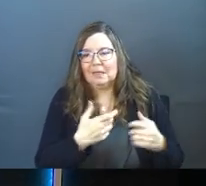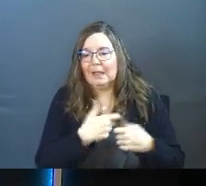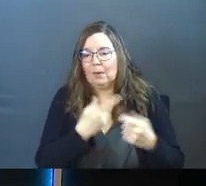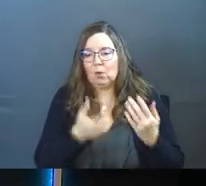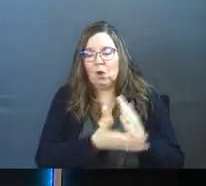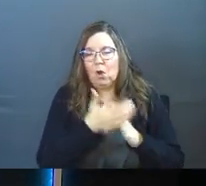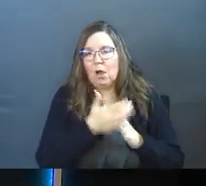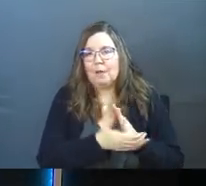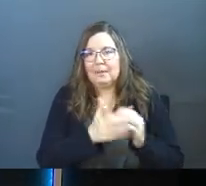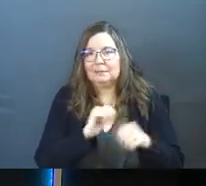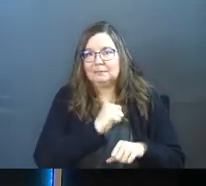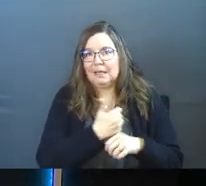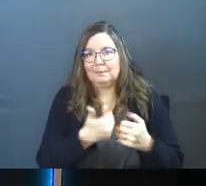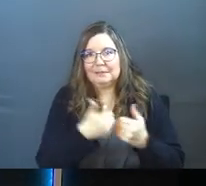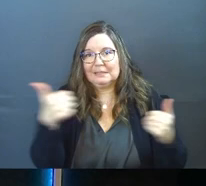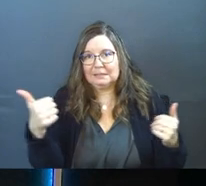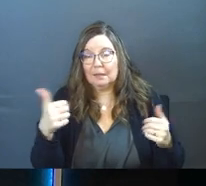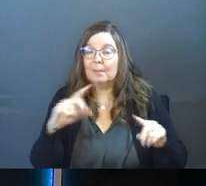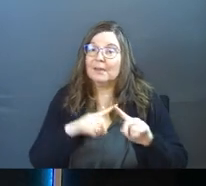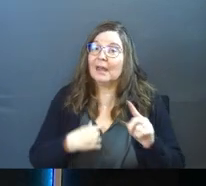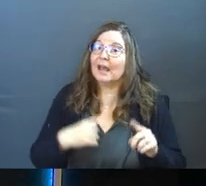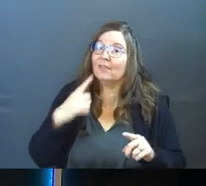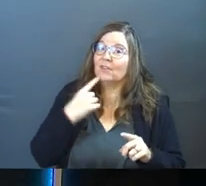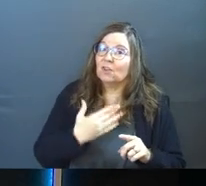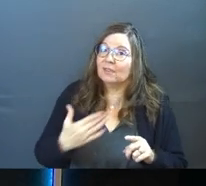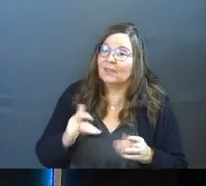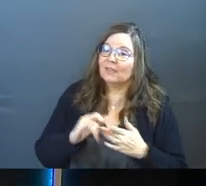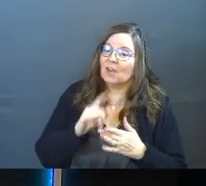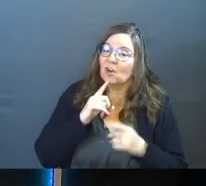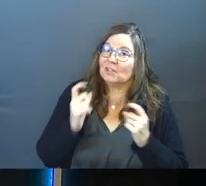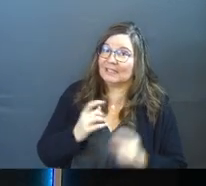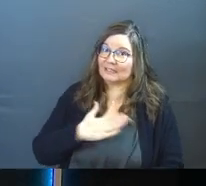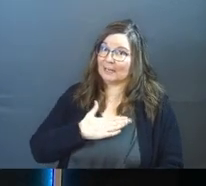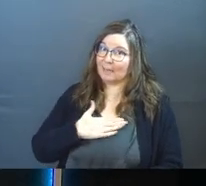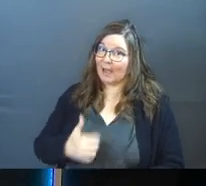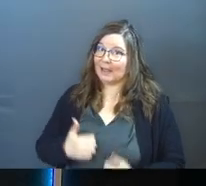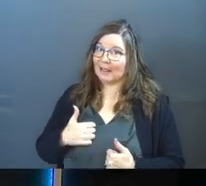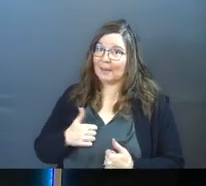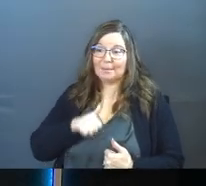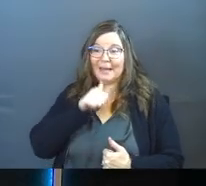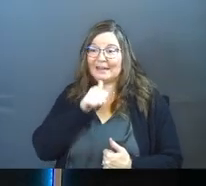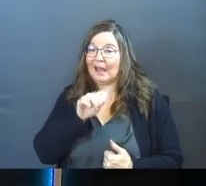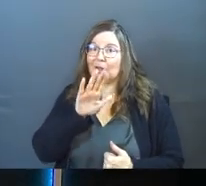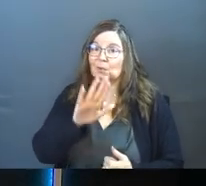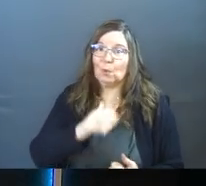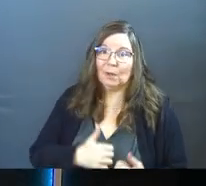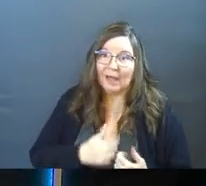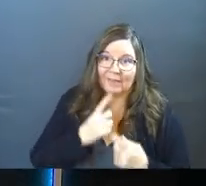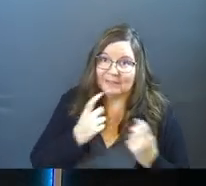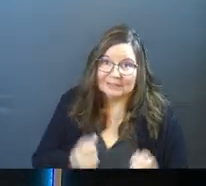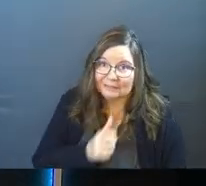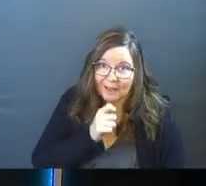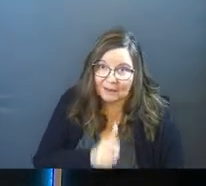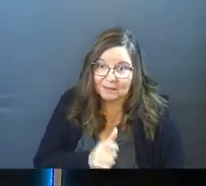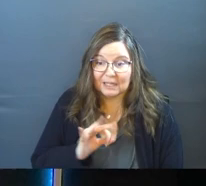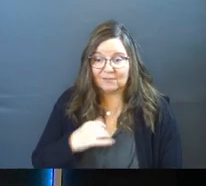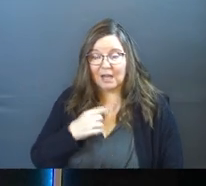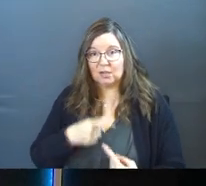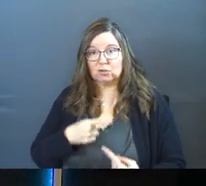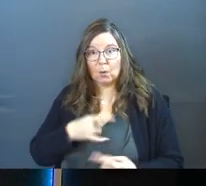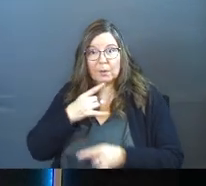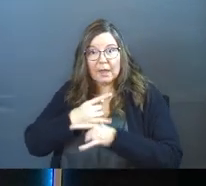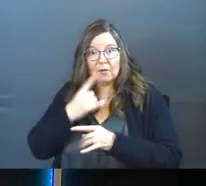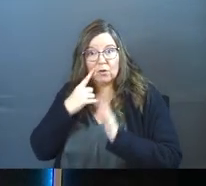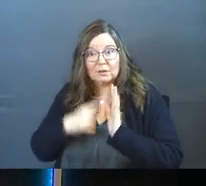and I because that's how God designed it. Then I think there are things that are sins in my life that may not be sins in your life. If I struggled